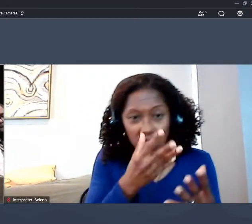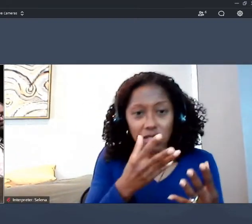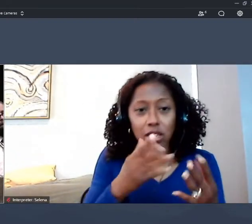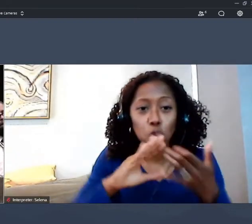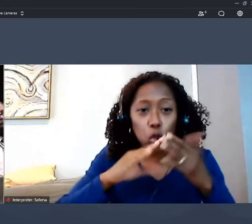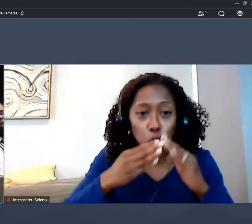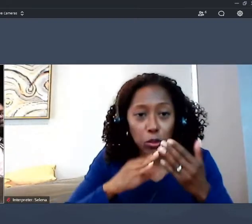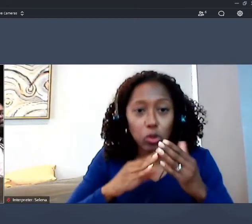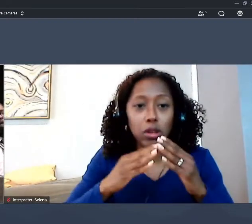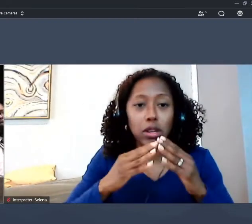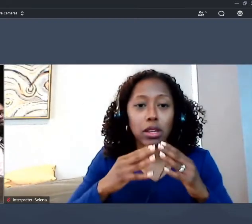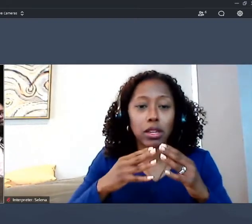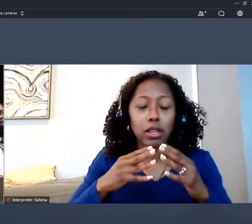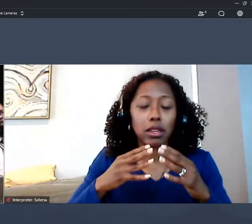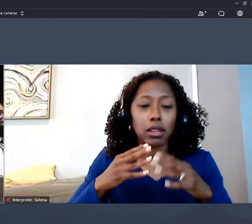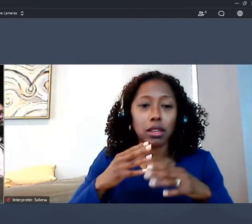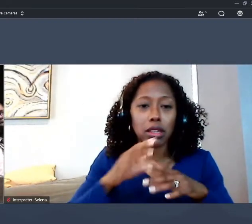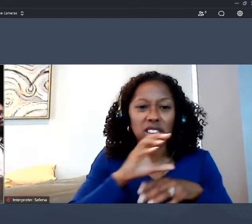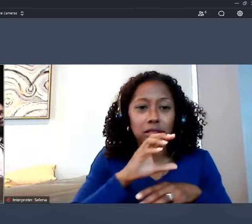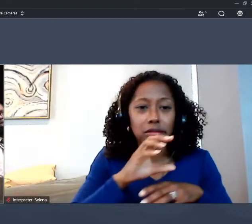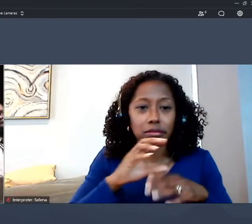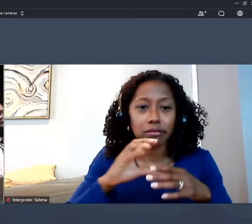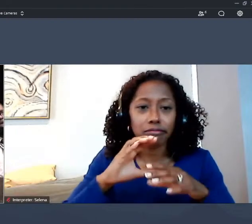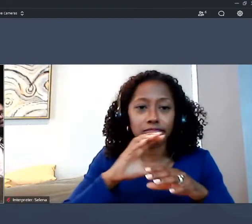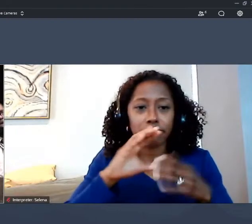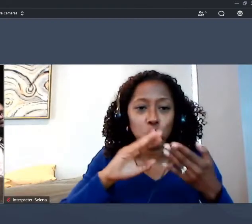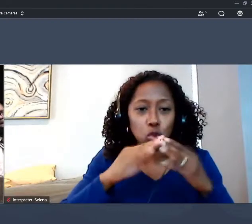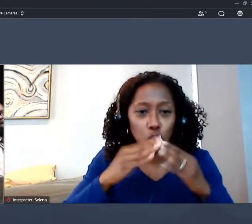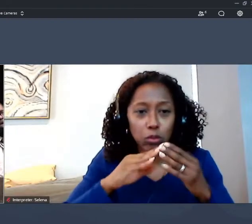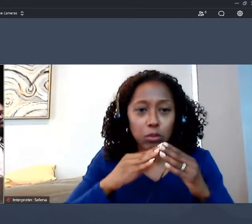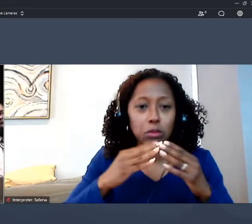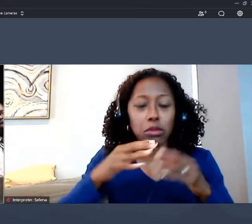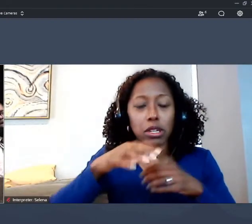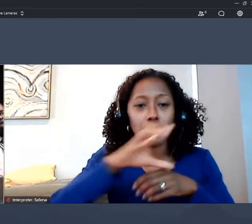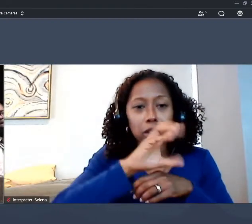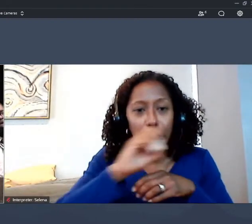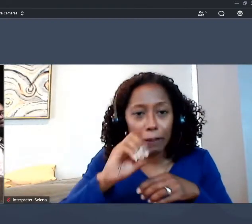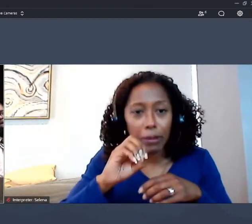by sending out emails to all of them to share that.